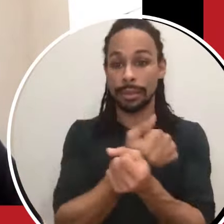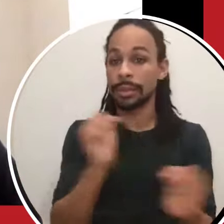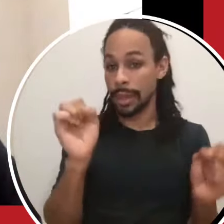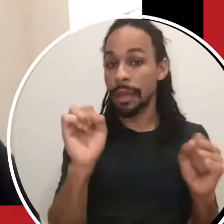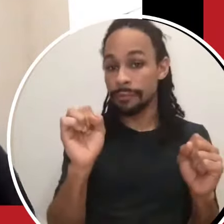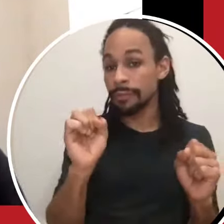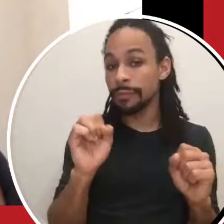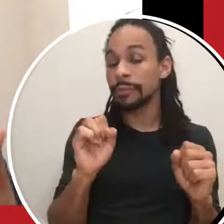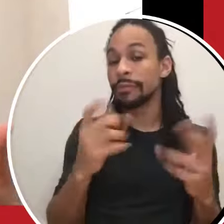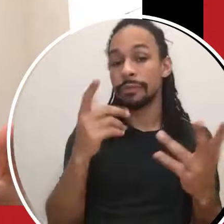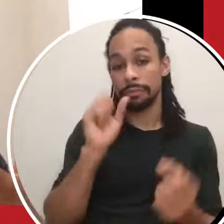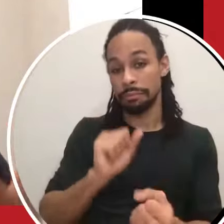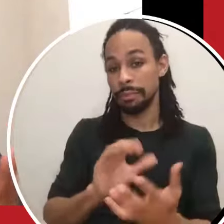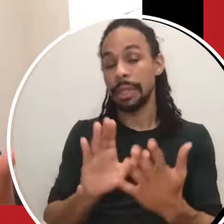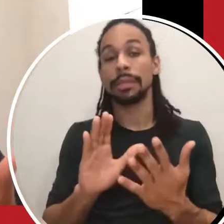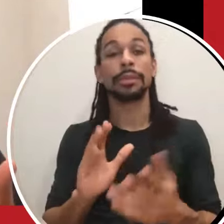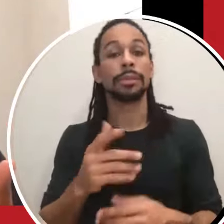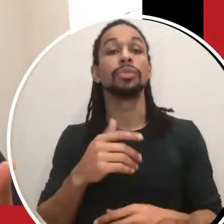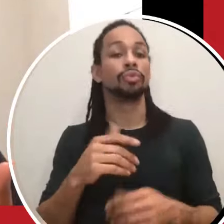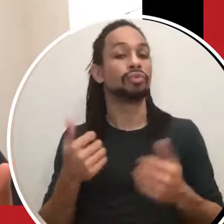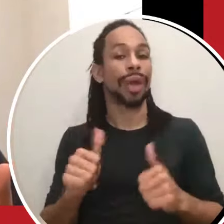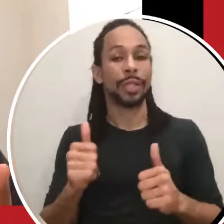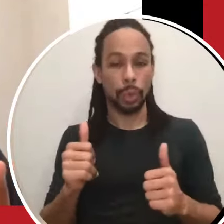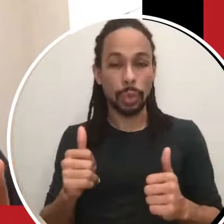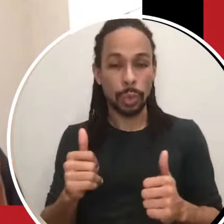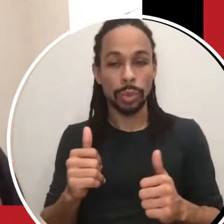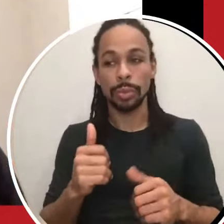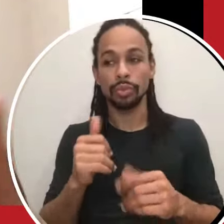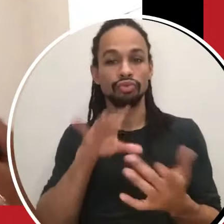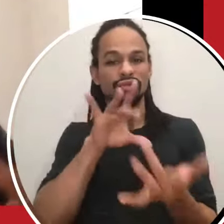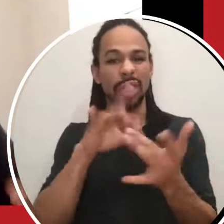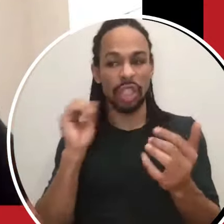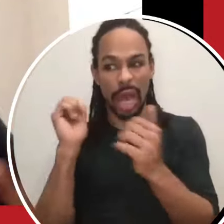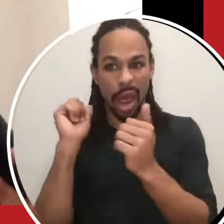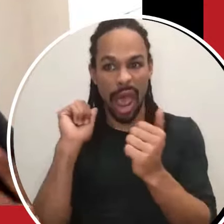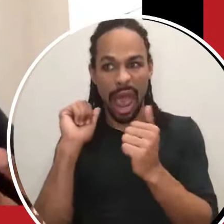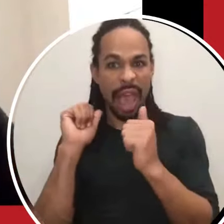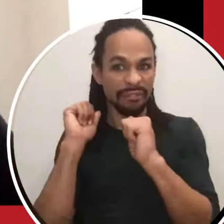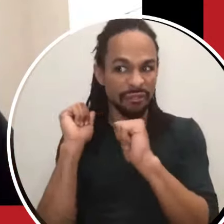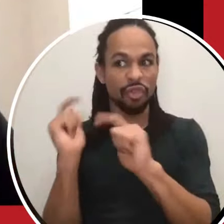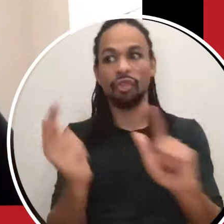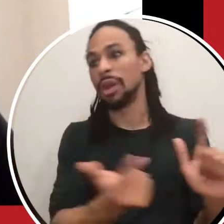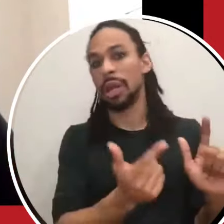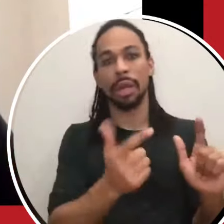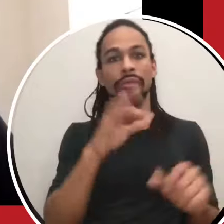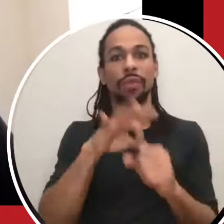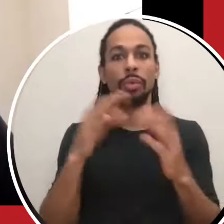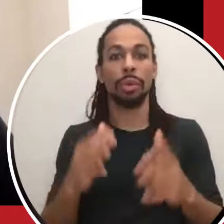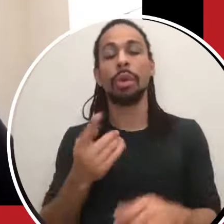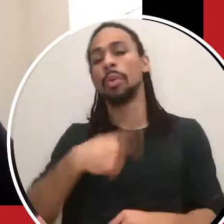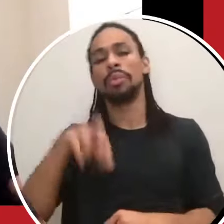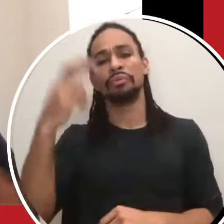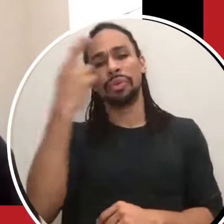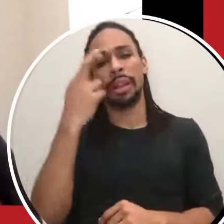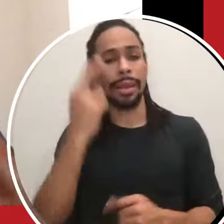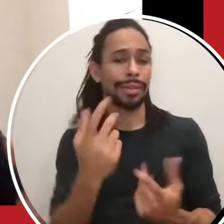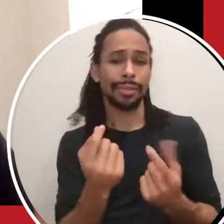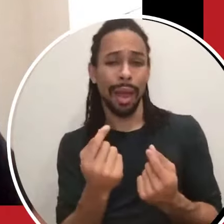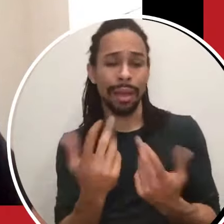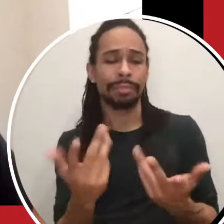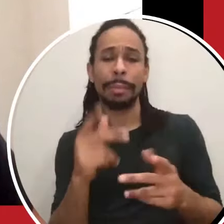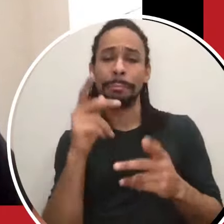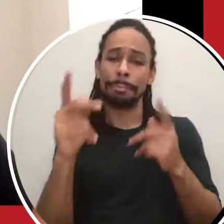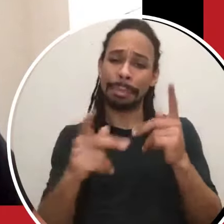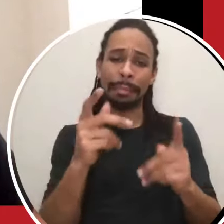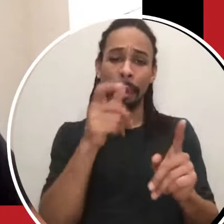every voter, I think the big thing that we need to remember is that our people are not stupid, right? They actually